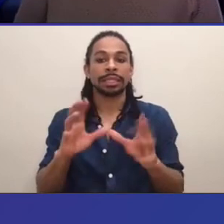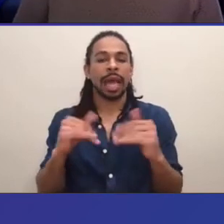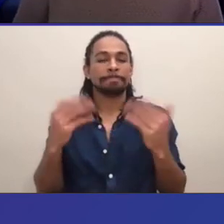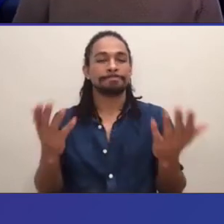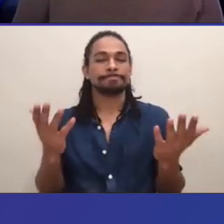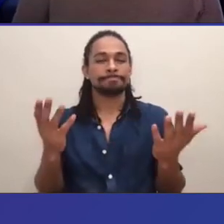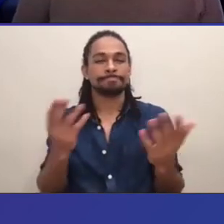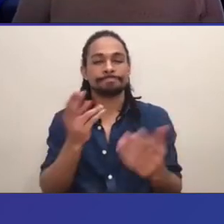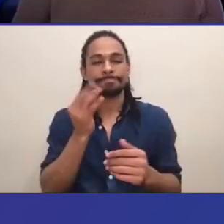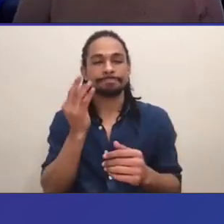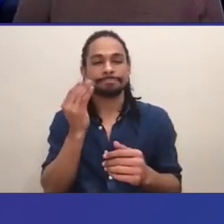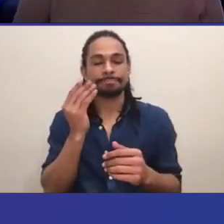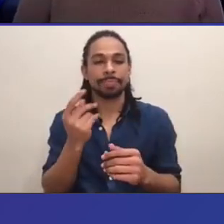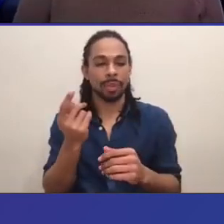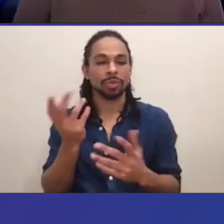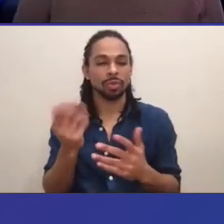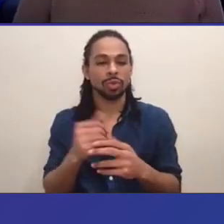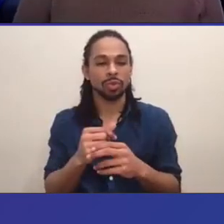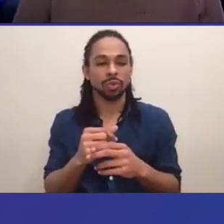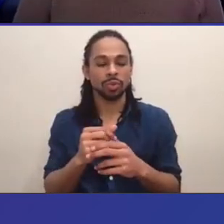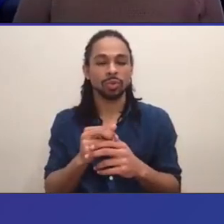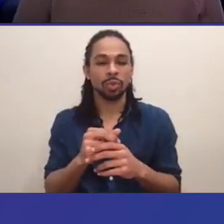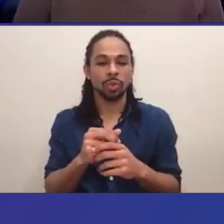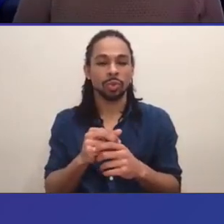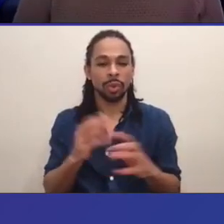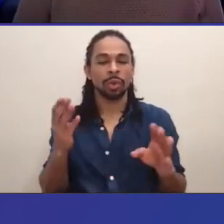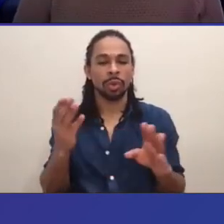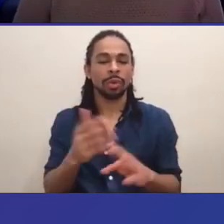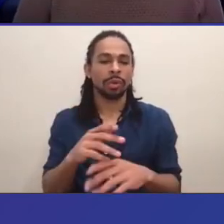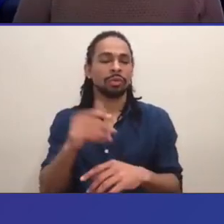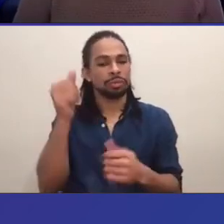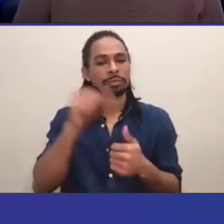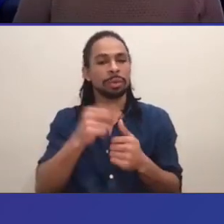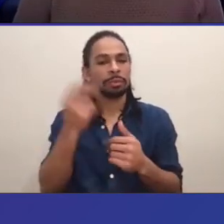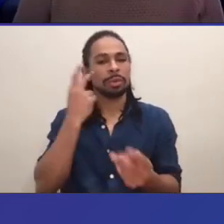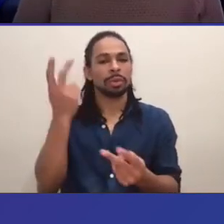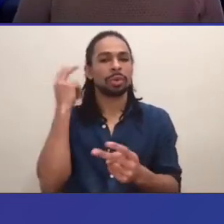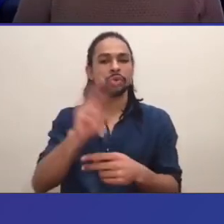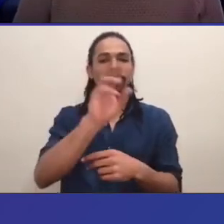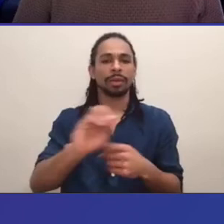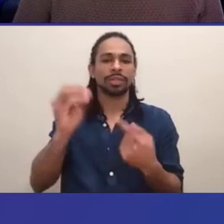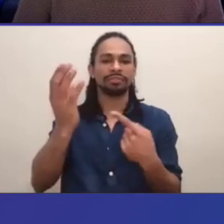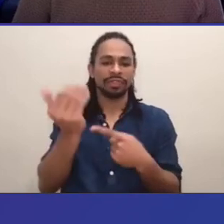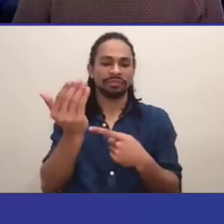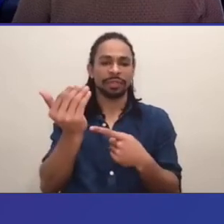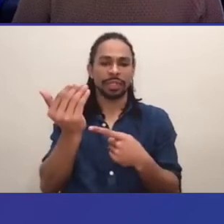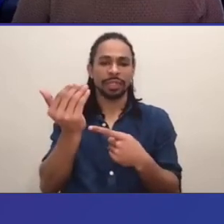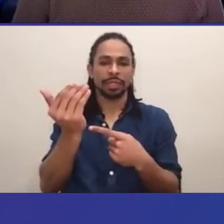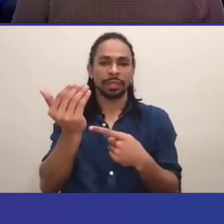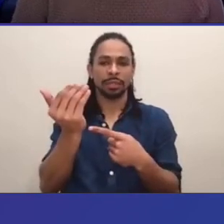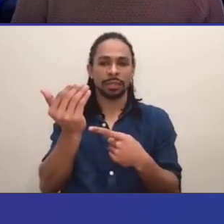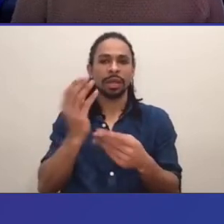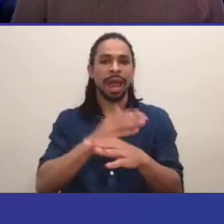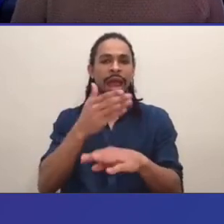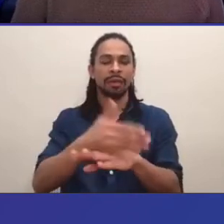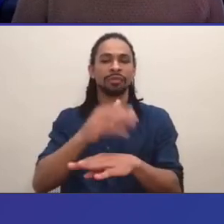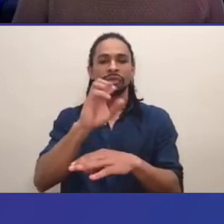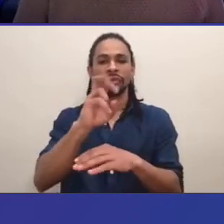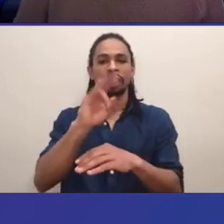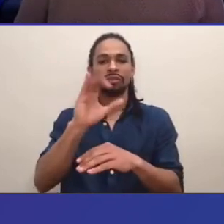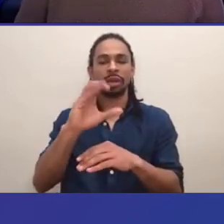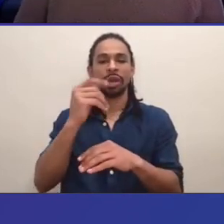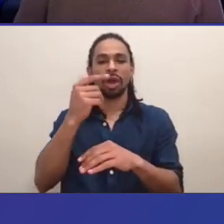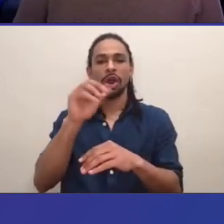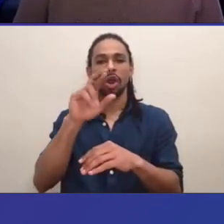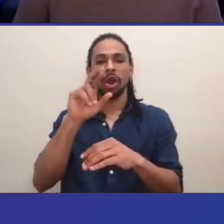For so what 2015, after the verdict of Eric Gardner, I